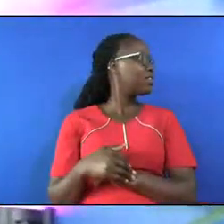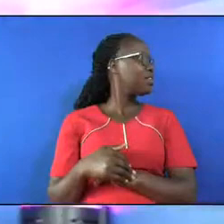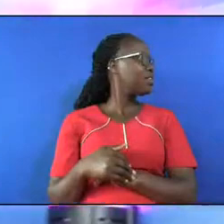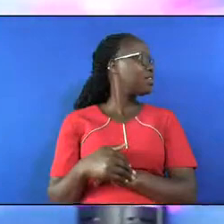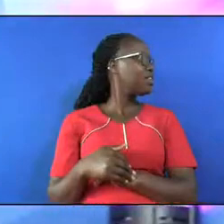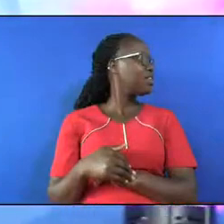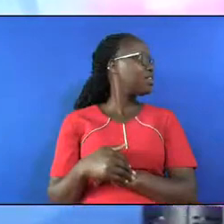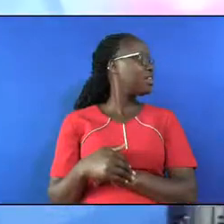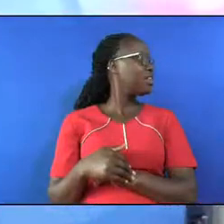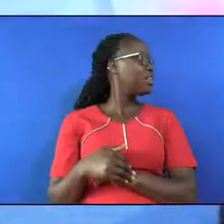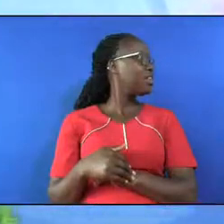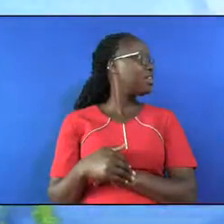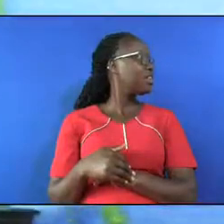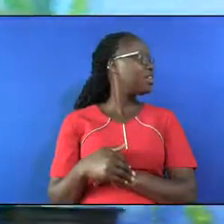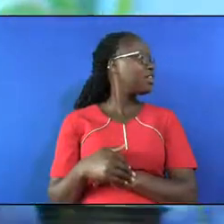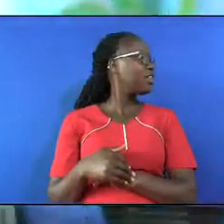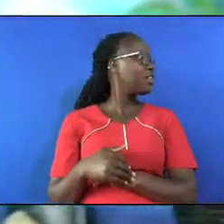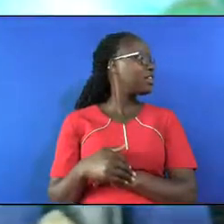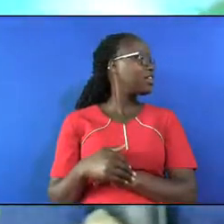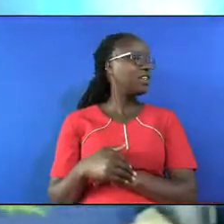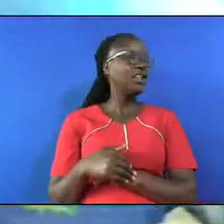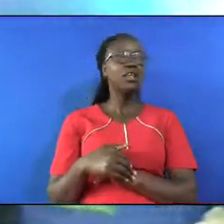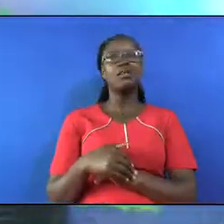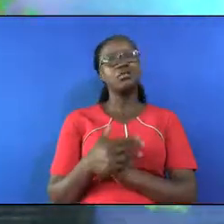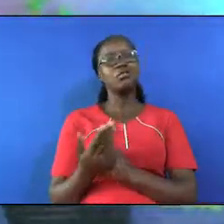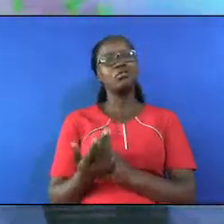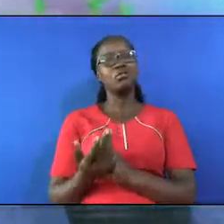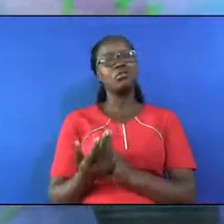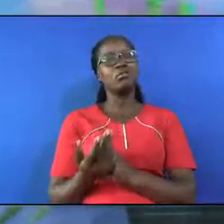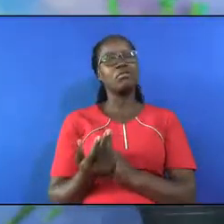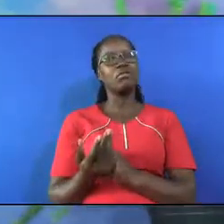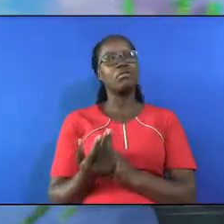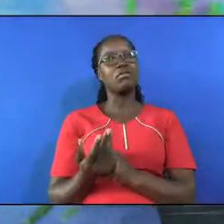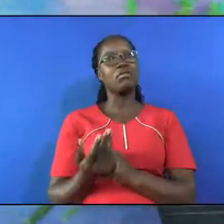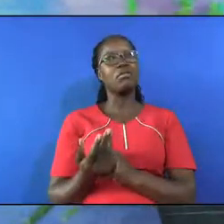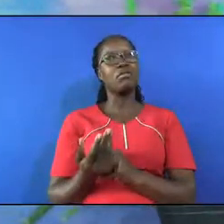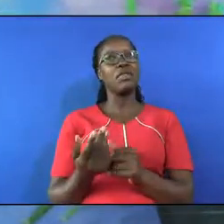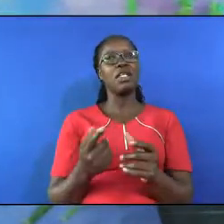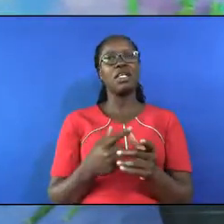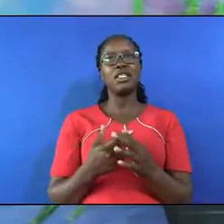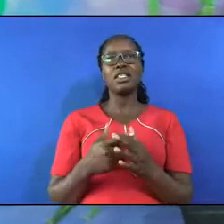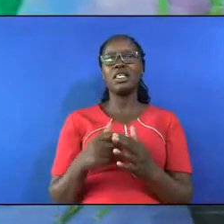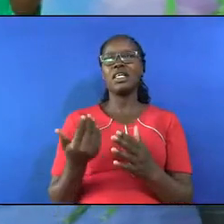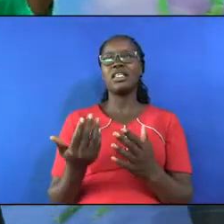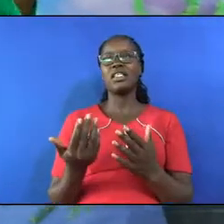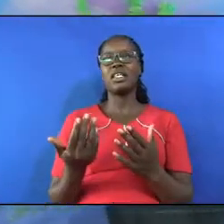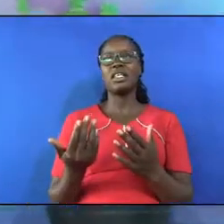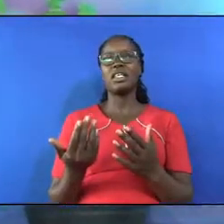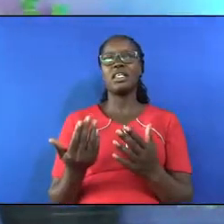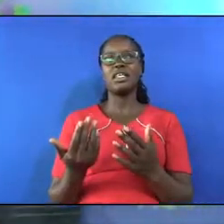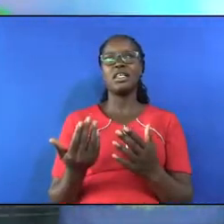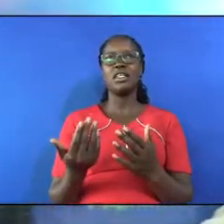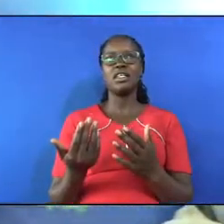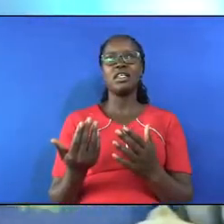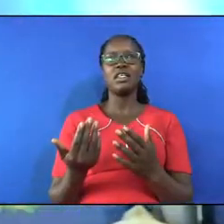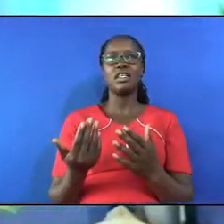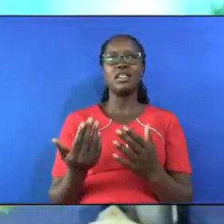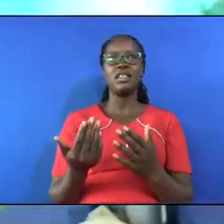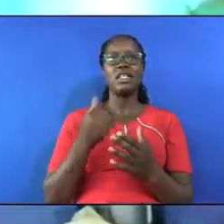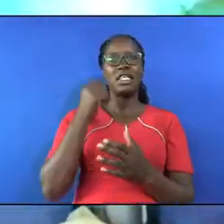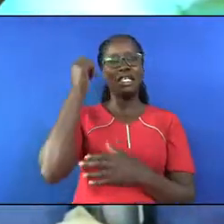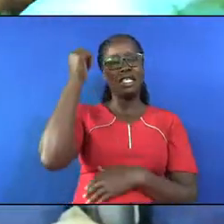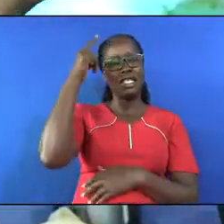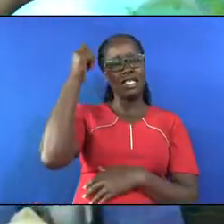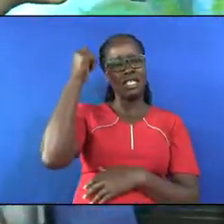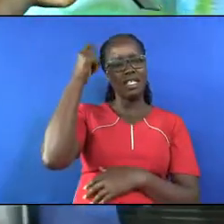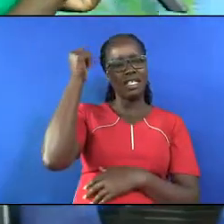So they haven't taken water the whole day, and they have a headache as a result. They have a what? They have a